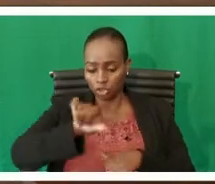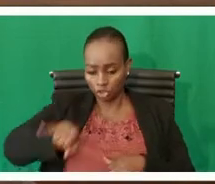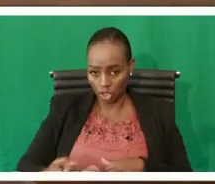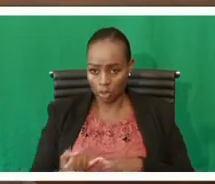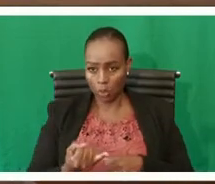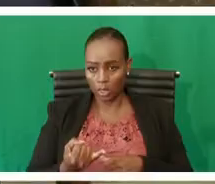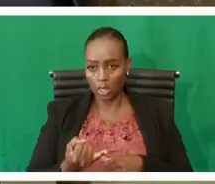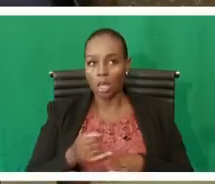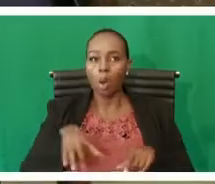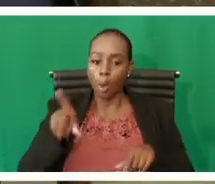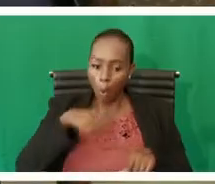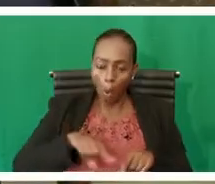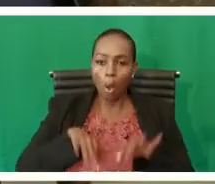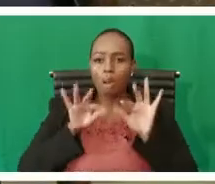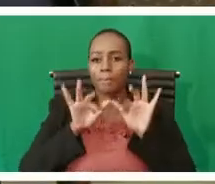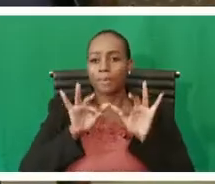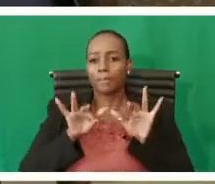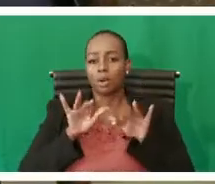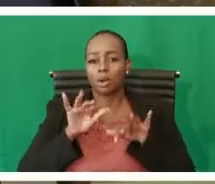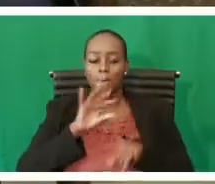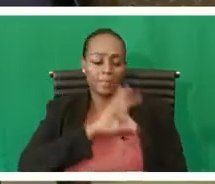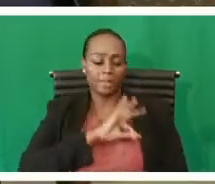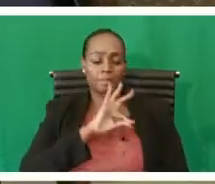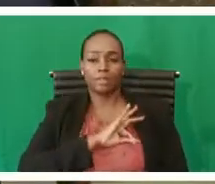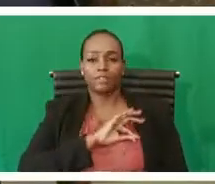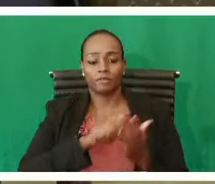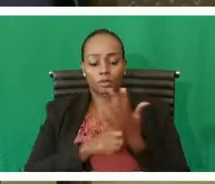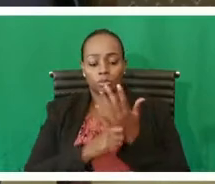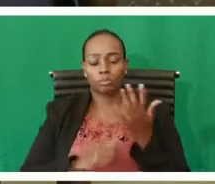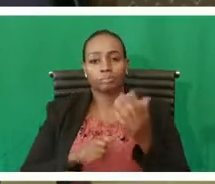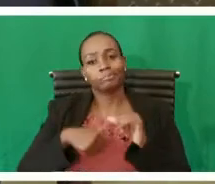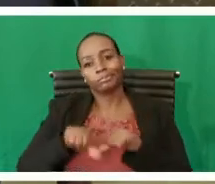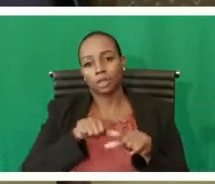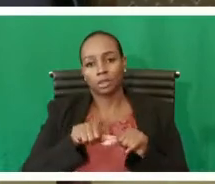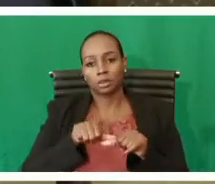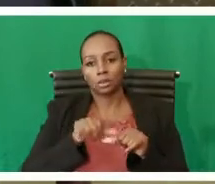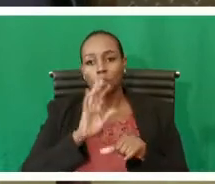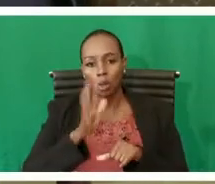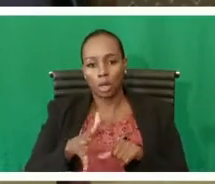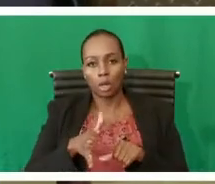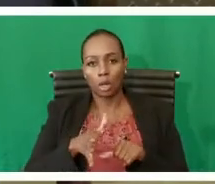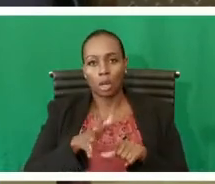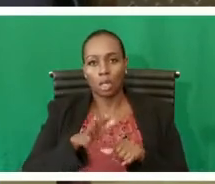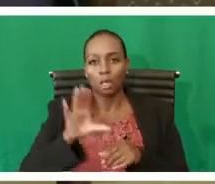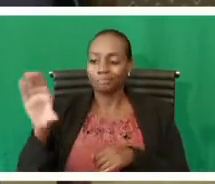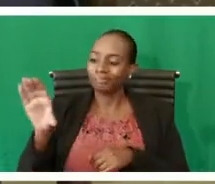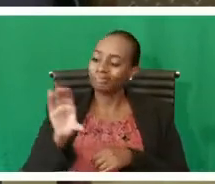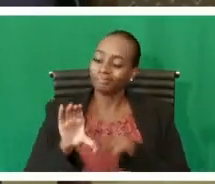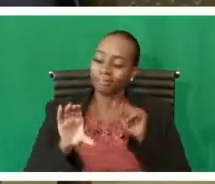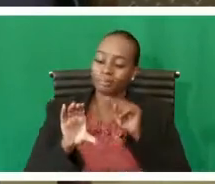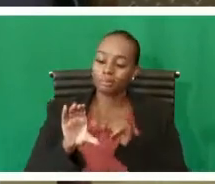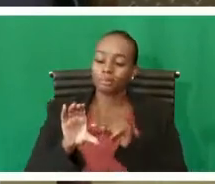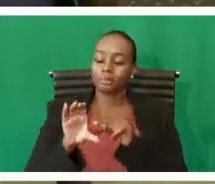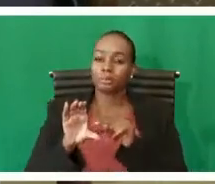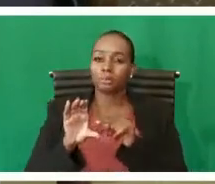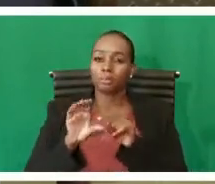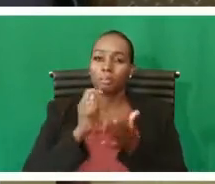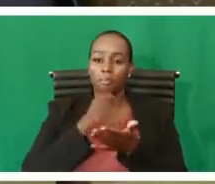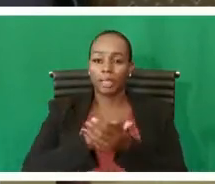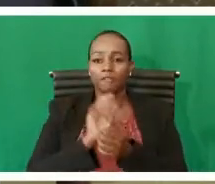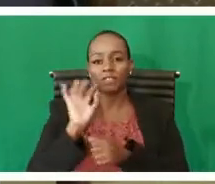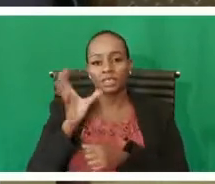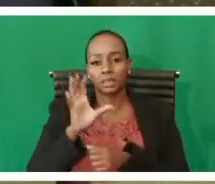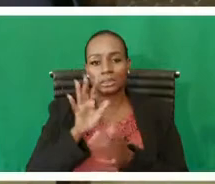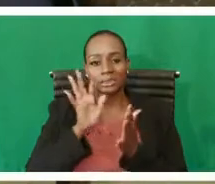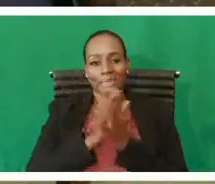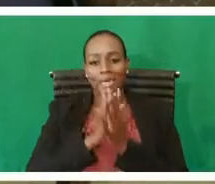1,027,970 people were benefiting from social grant. The amount of social grant paid in the Free State is over 10 billion